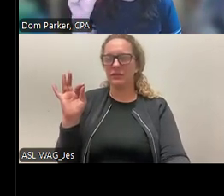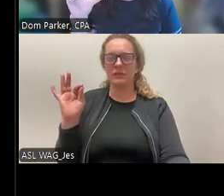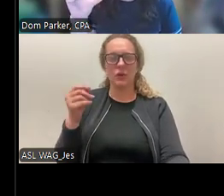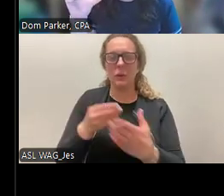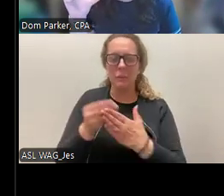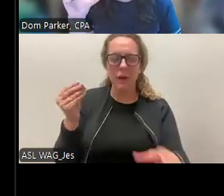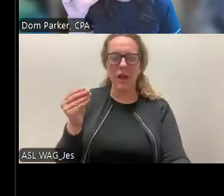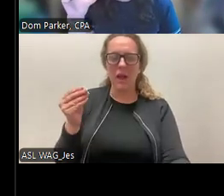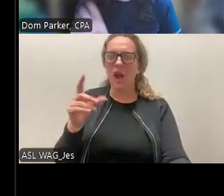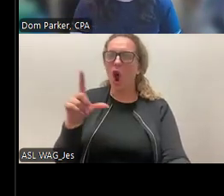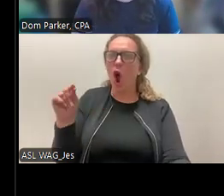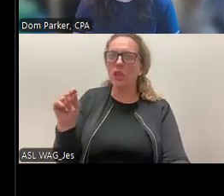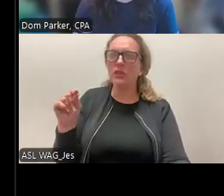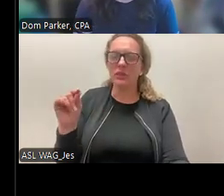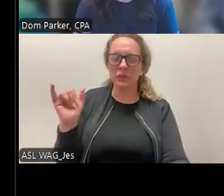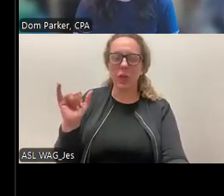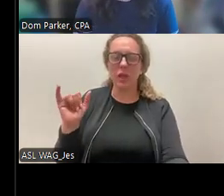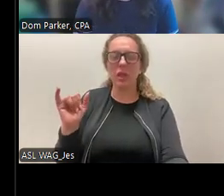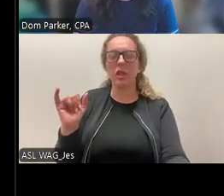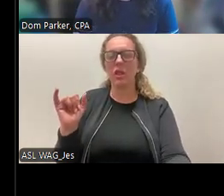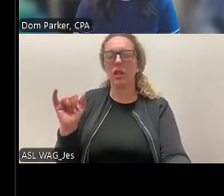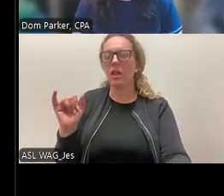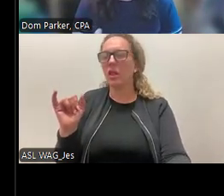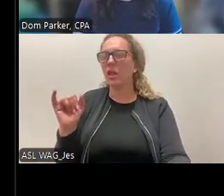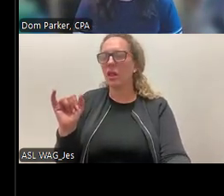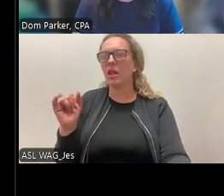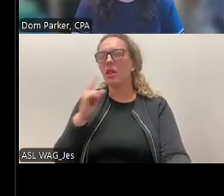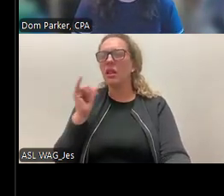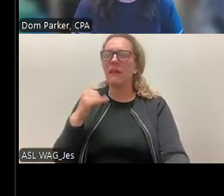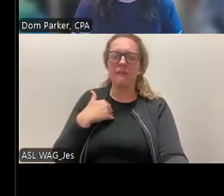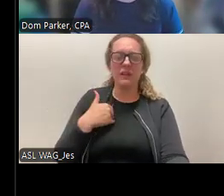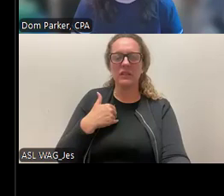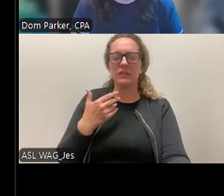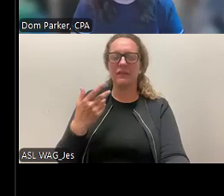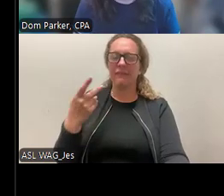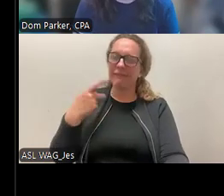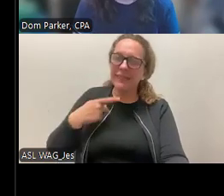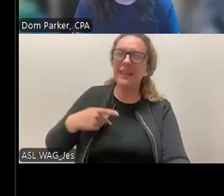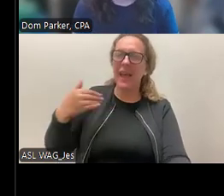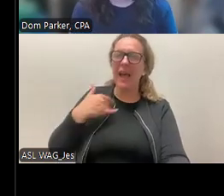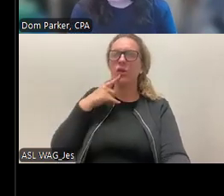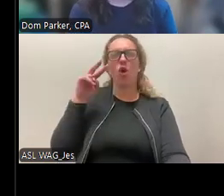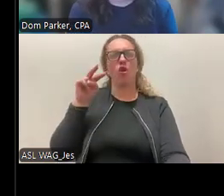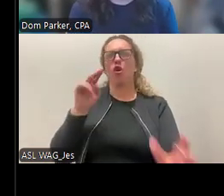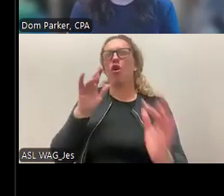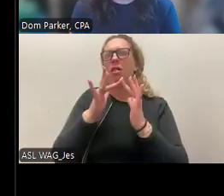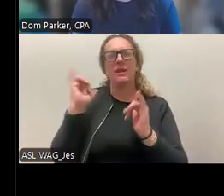like cards as well to like physically have, but you can look at them online as well.